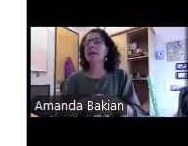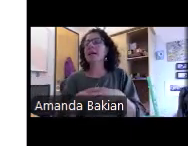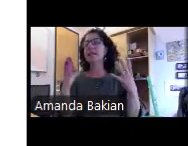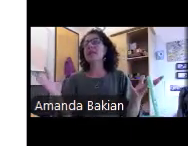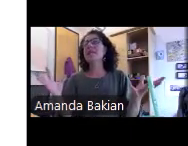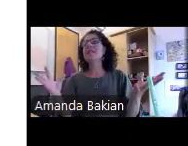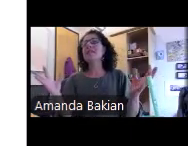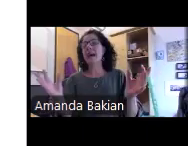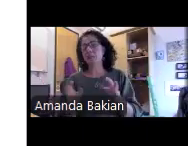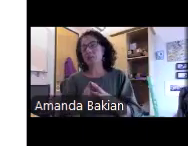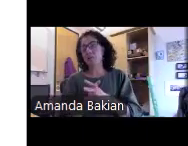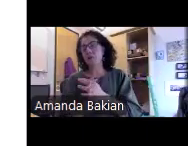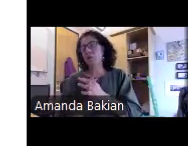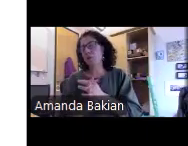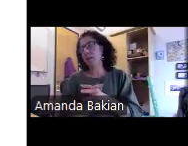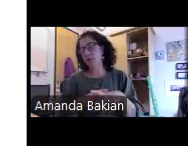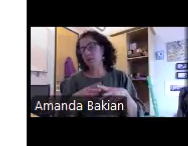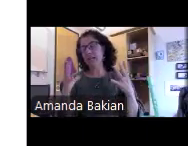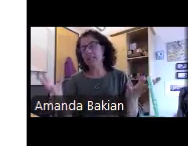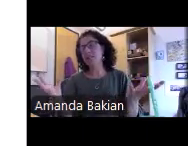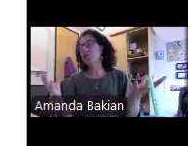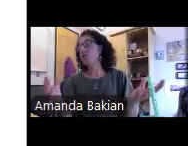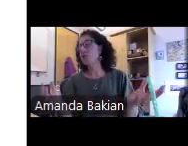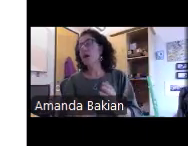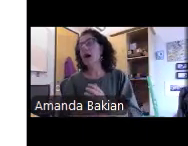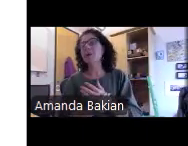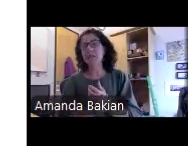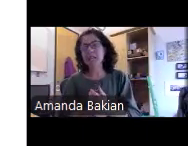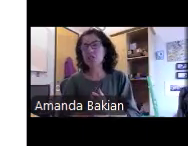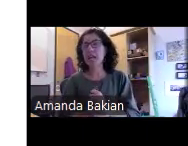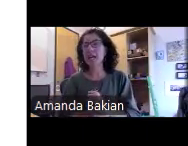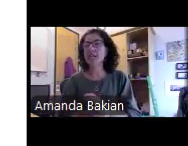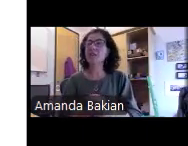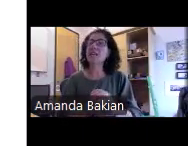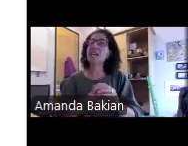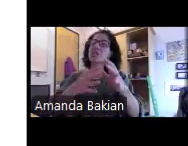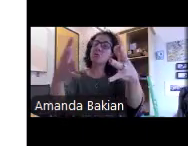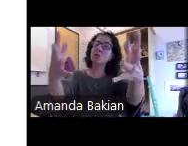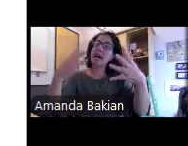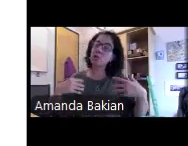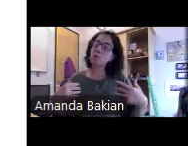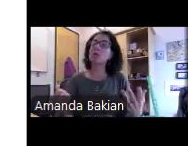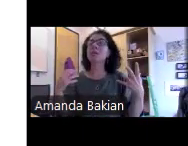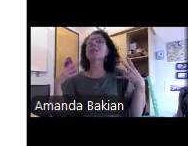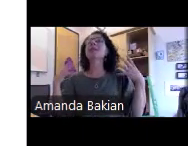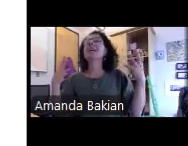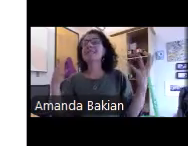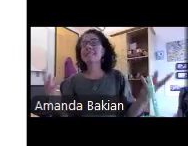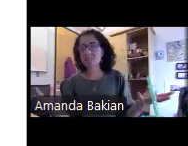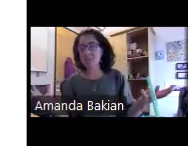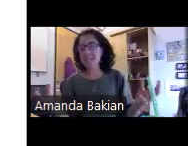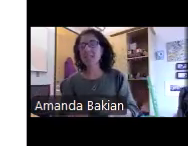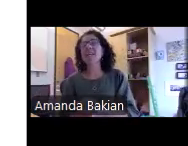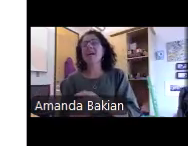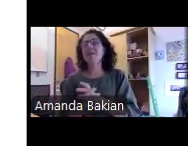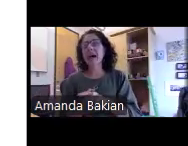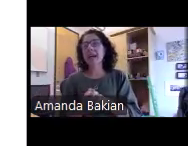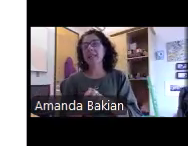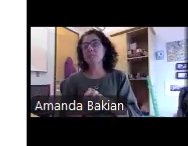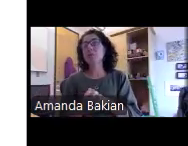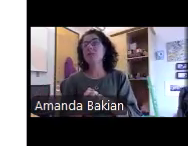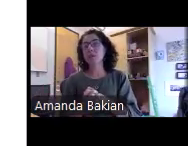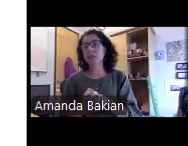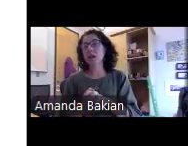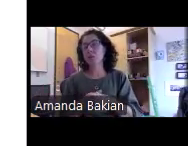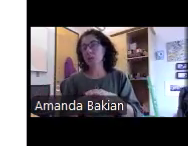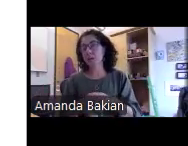U.S., given that while it would be ideal to do population identification with actual assessment,